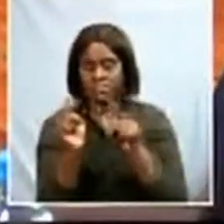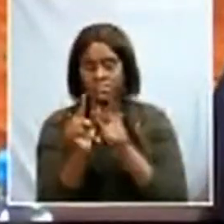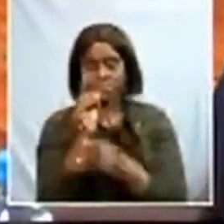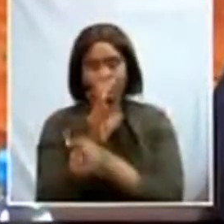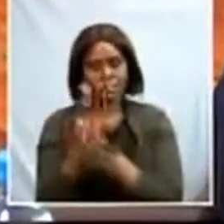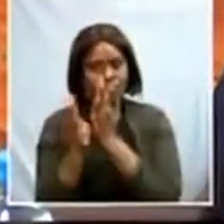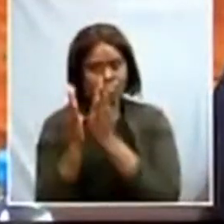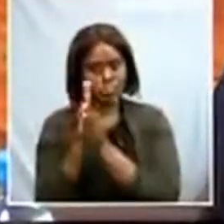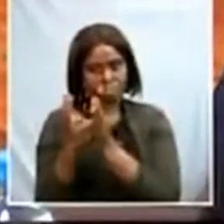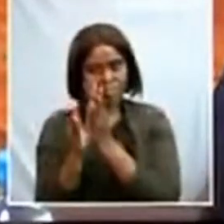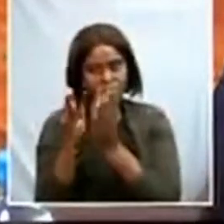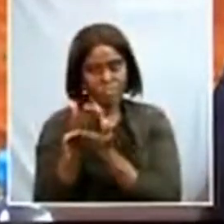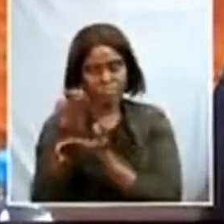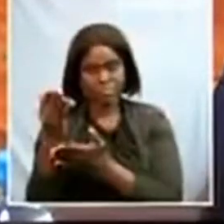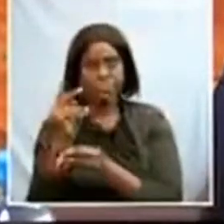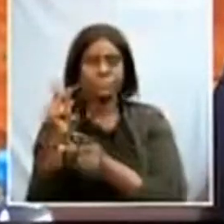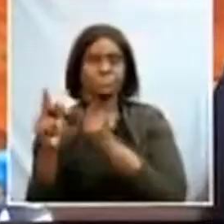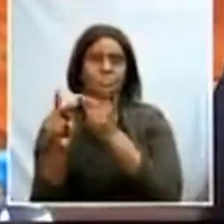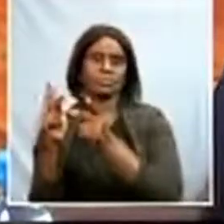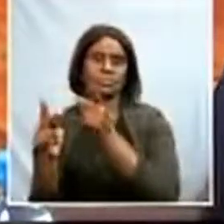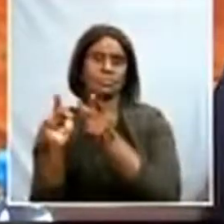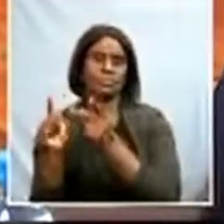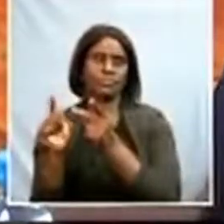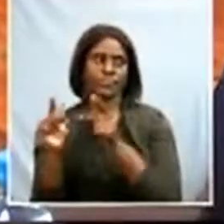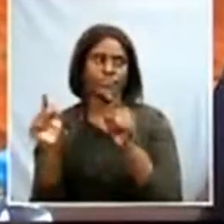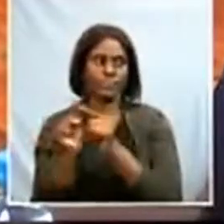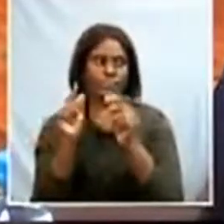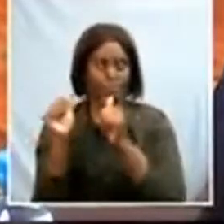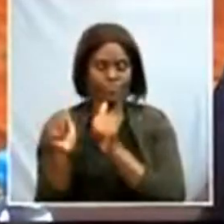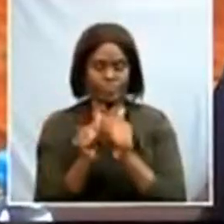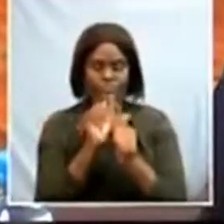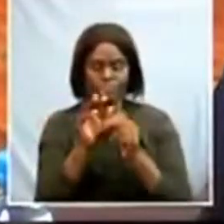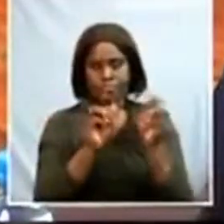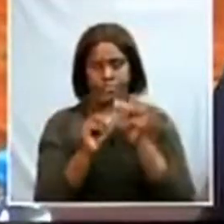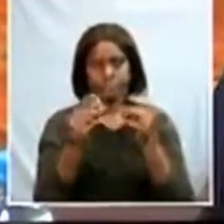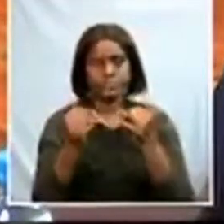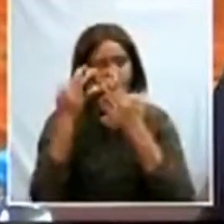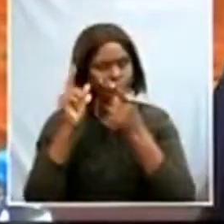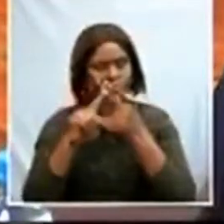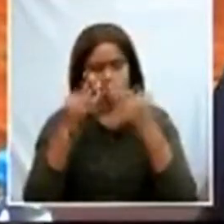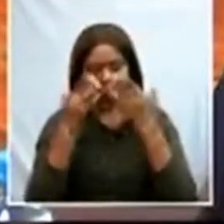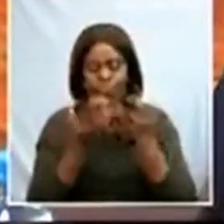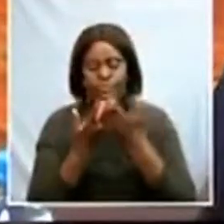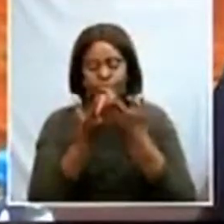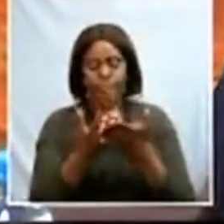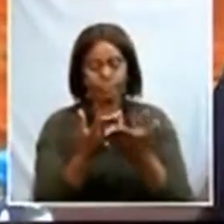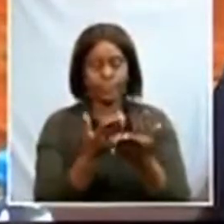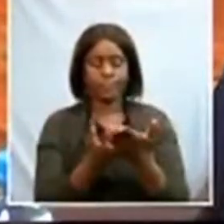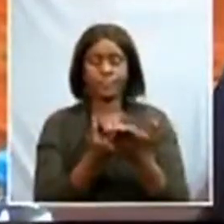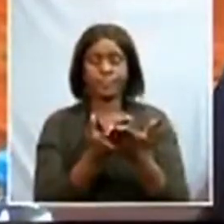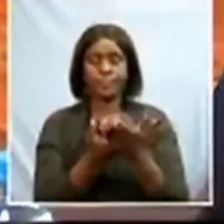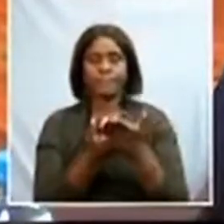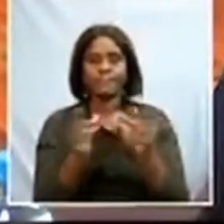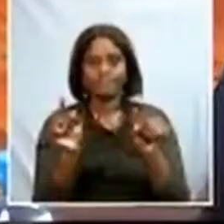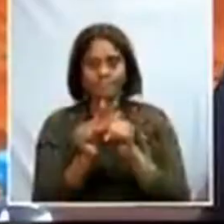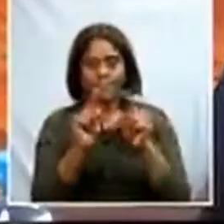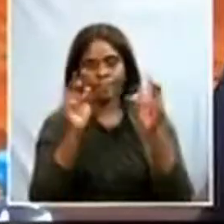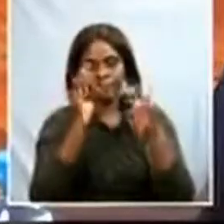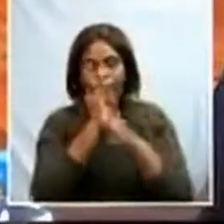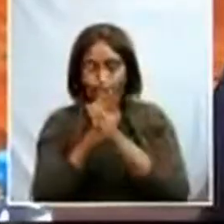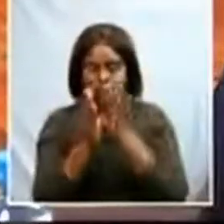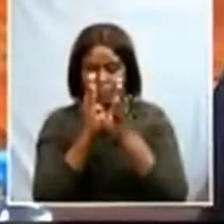undergoing procurement process. Action taken, management wishes to submit that the contracts